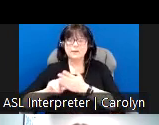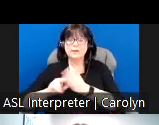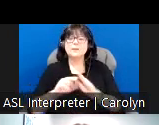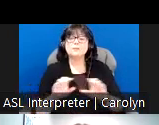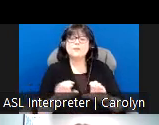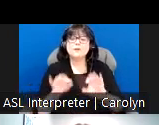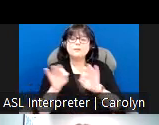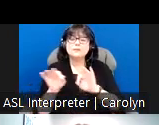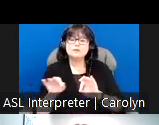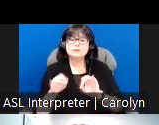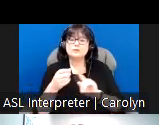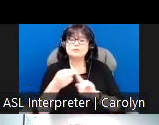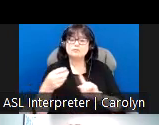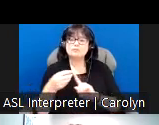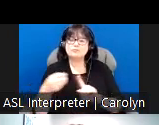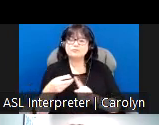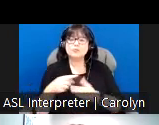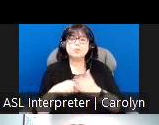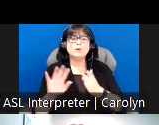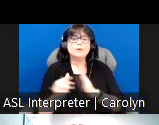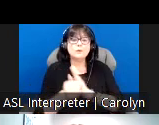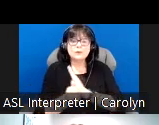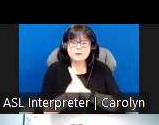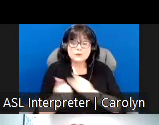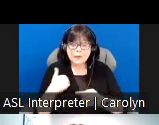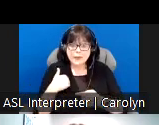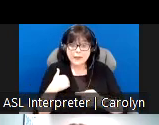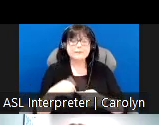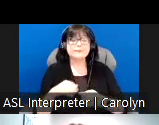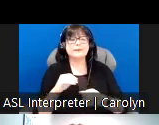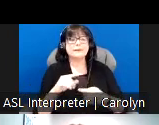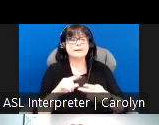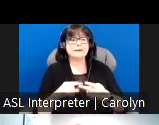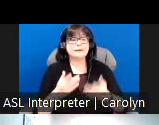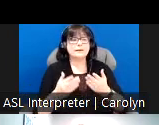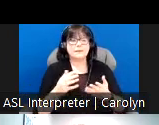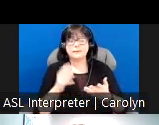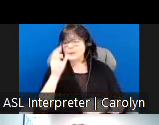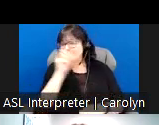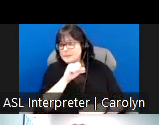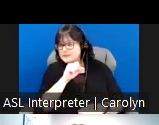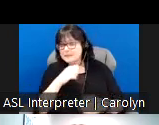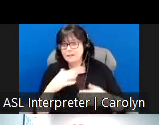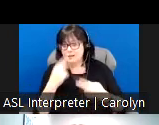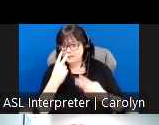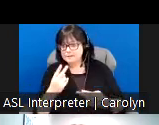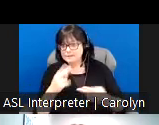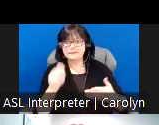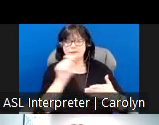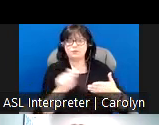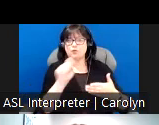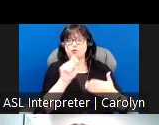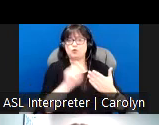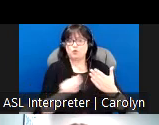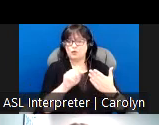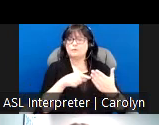skills that they would have. Then I can also circle some things that I may not have seen, but were assessed in the initial